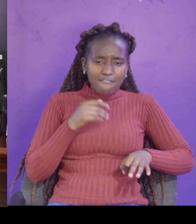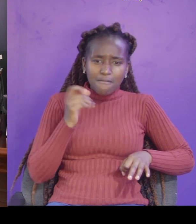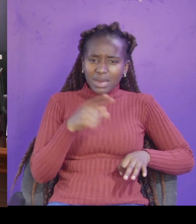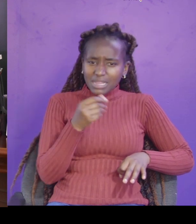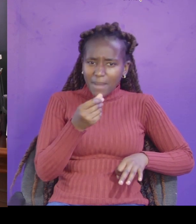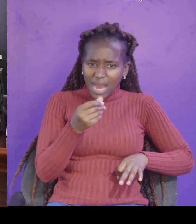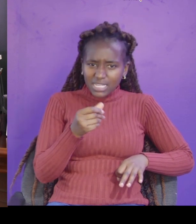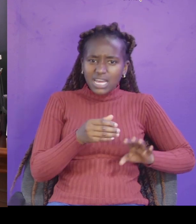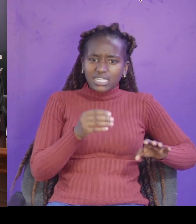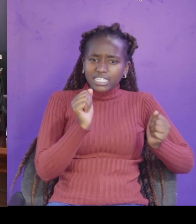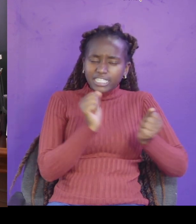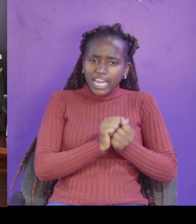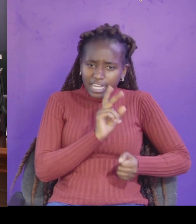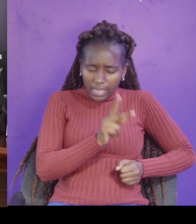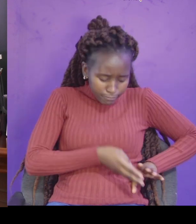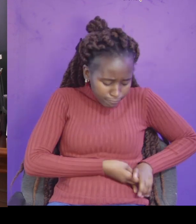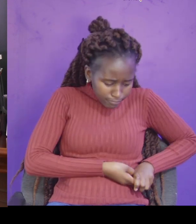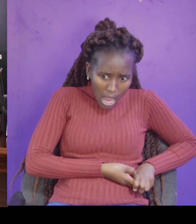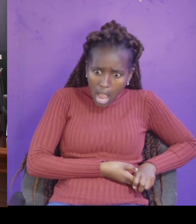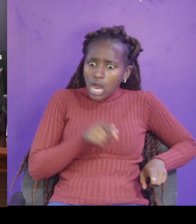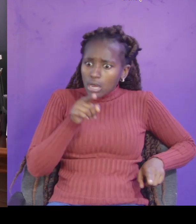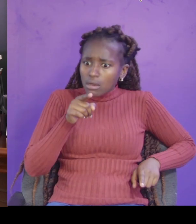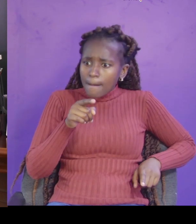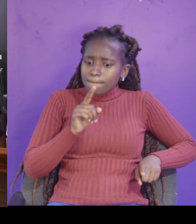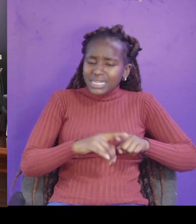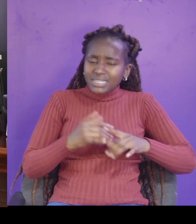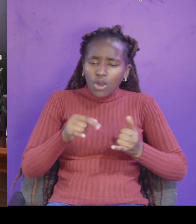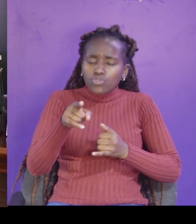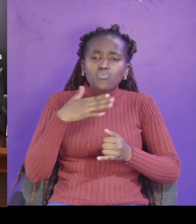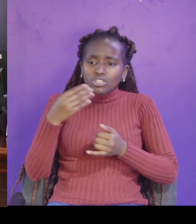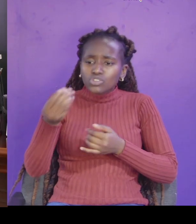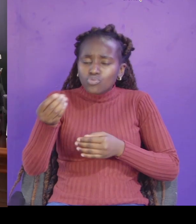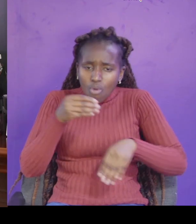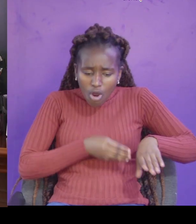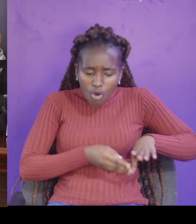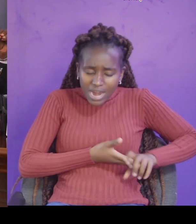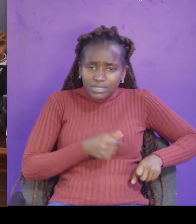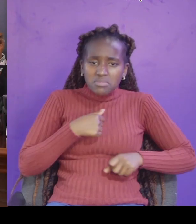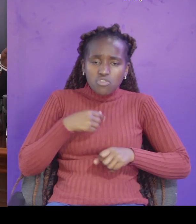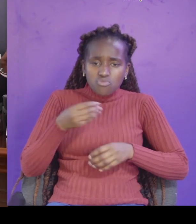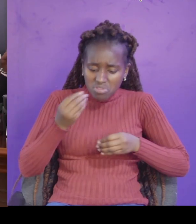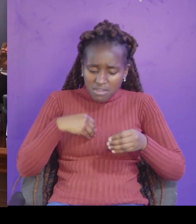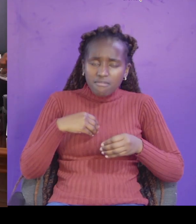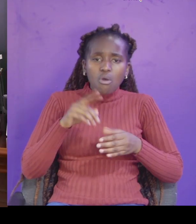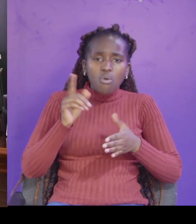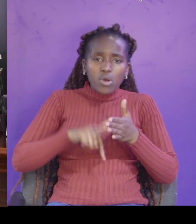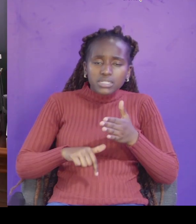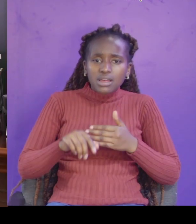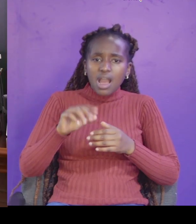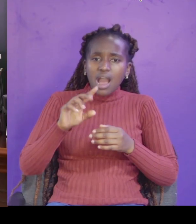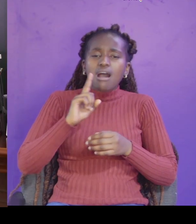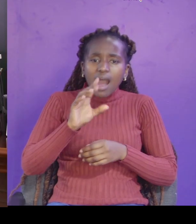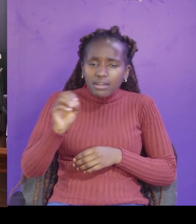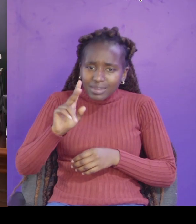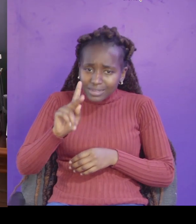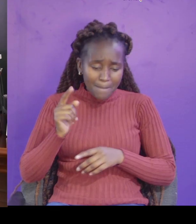go. This officer will take that money because he had the other needs, and you train him, you create that culture of corruption in these people. But if you